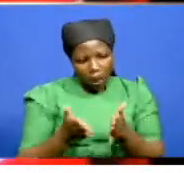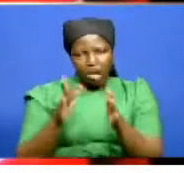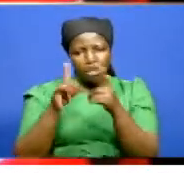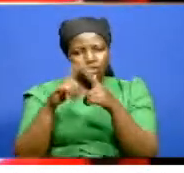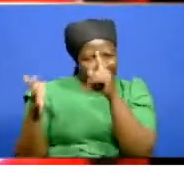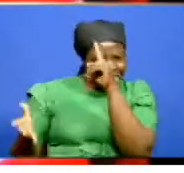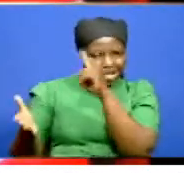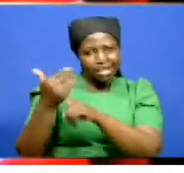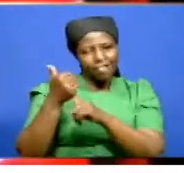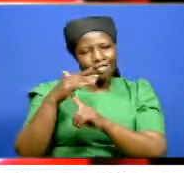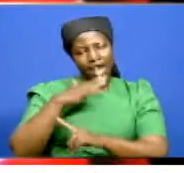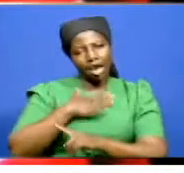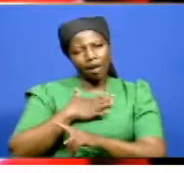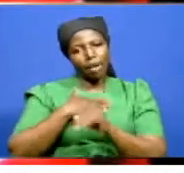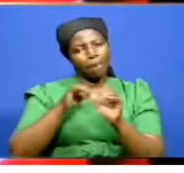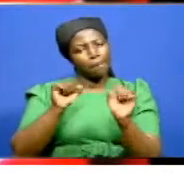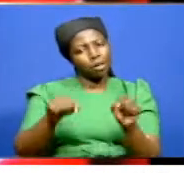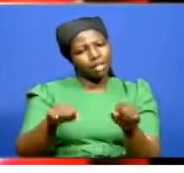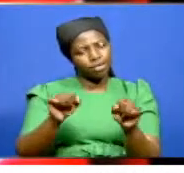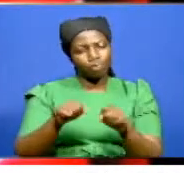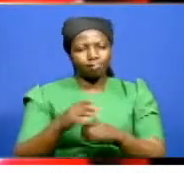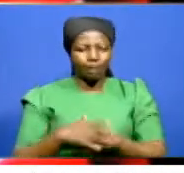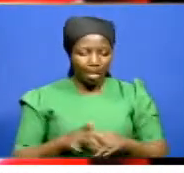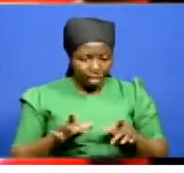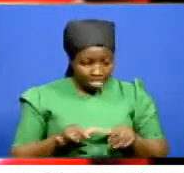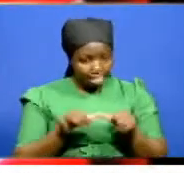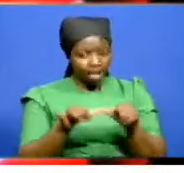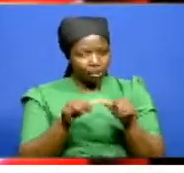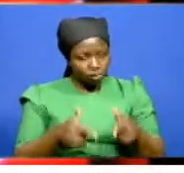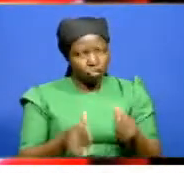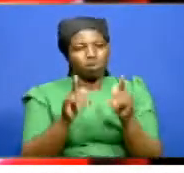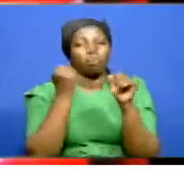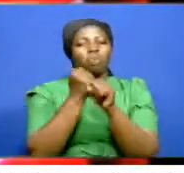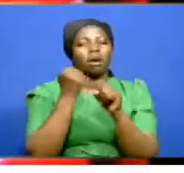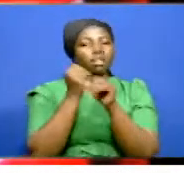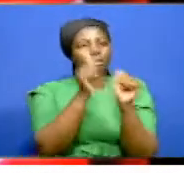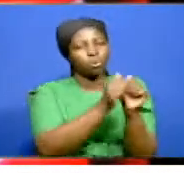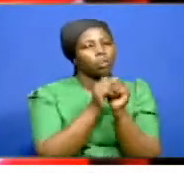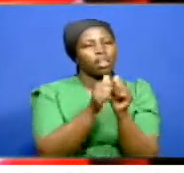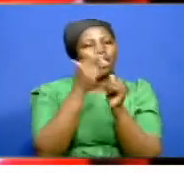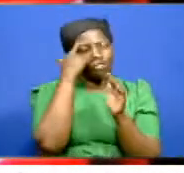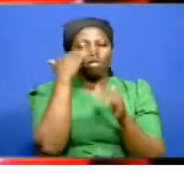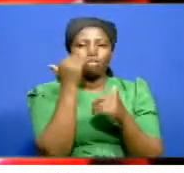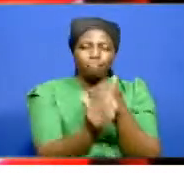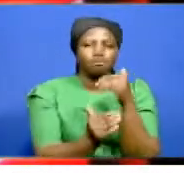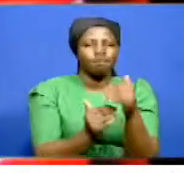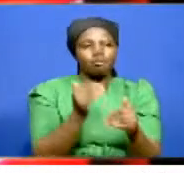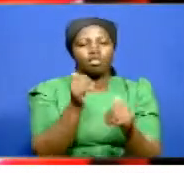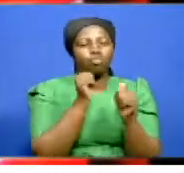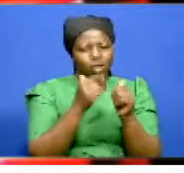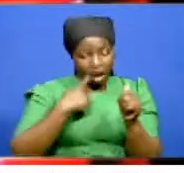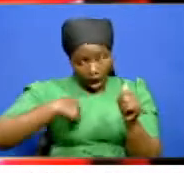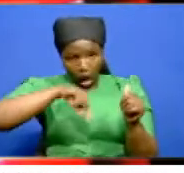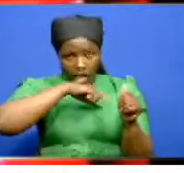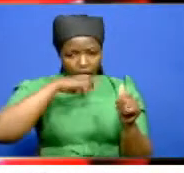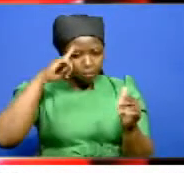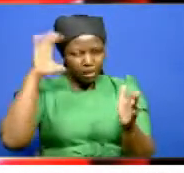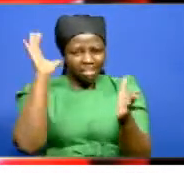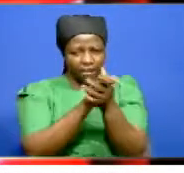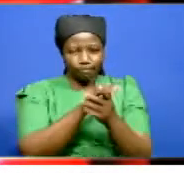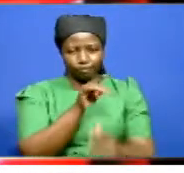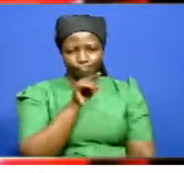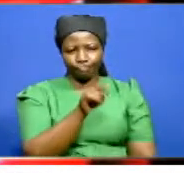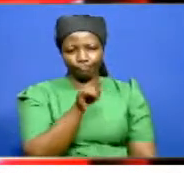gifted potential. Let us continue working together for the progress we believe in. Let us